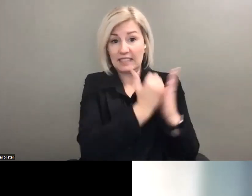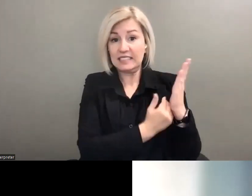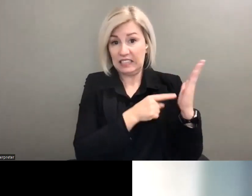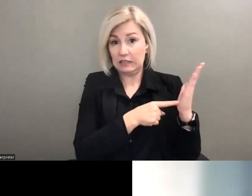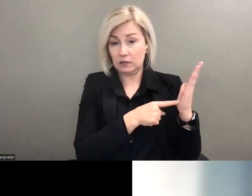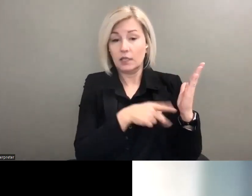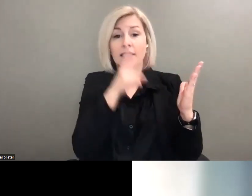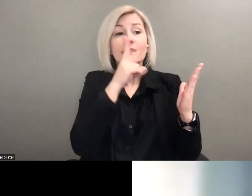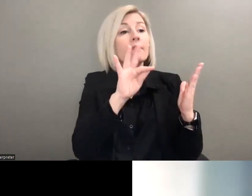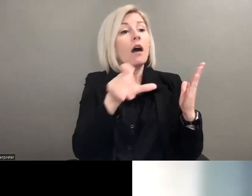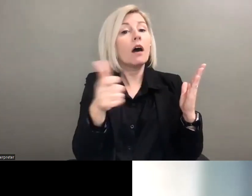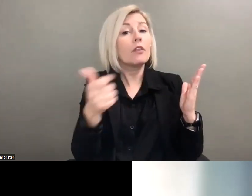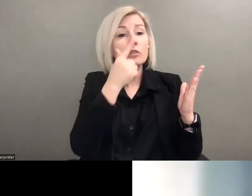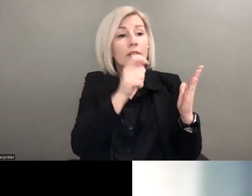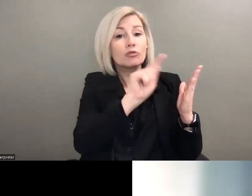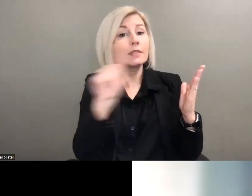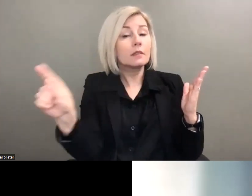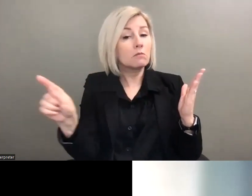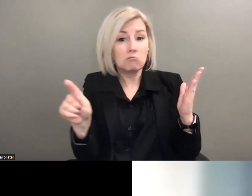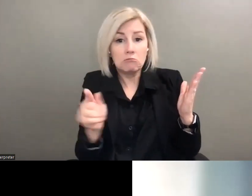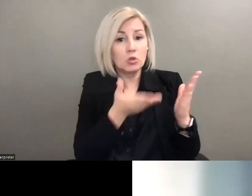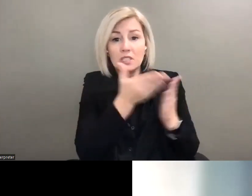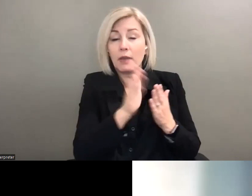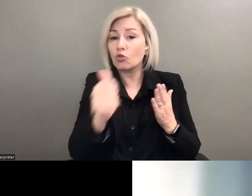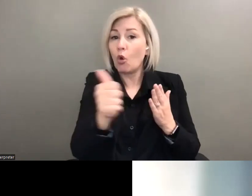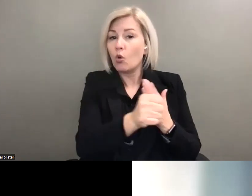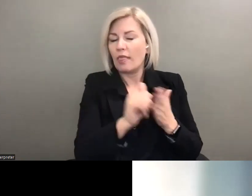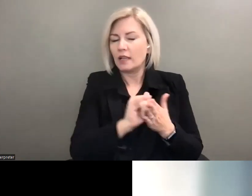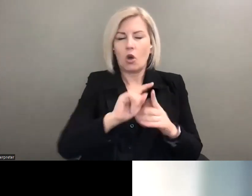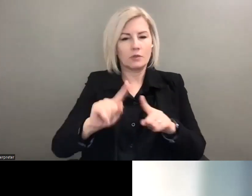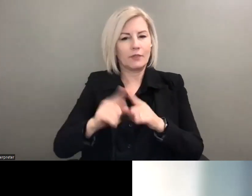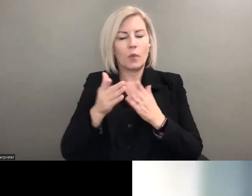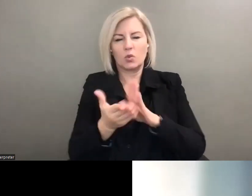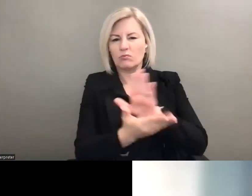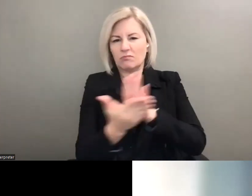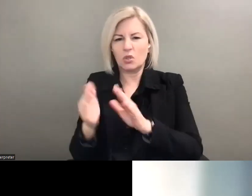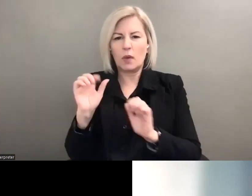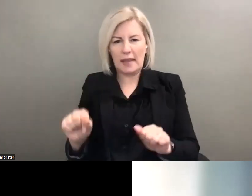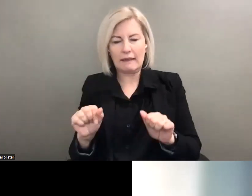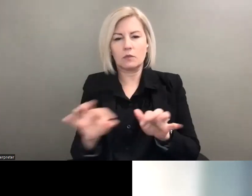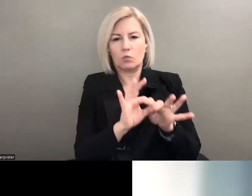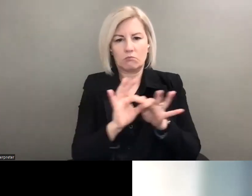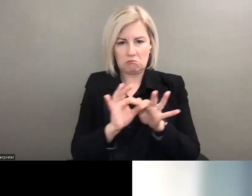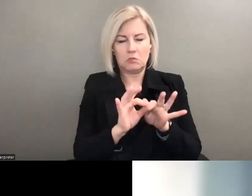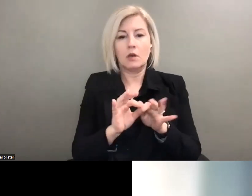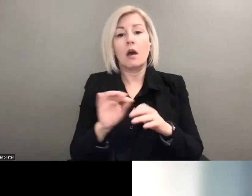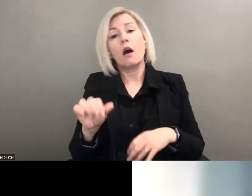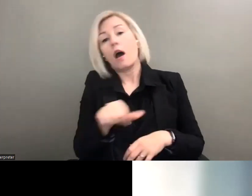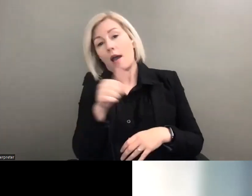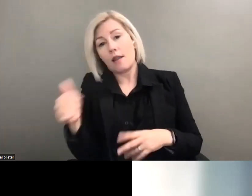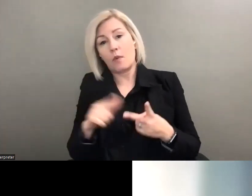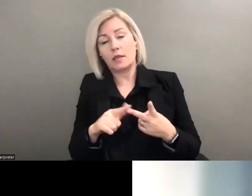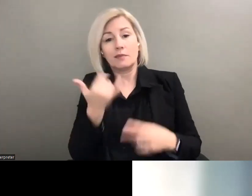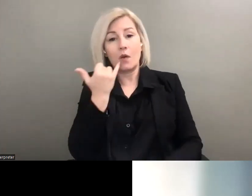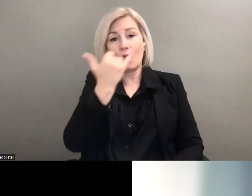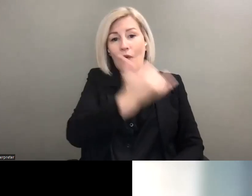see if any other presenters are interested. So those are all ways that you can collaborate. Another way you can do it is call up a